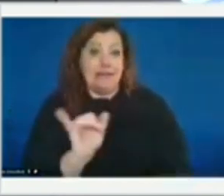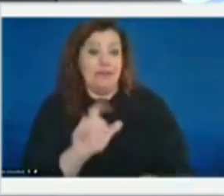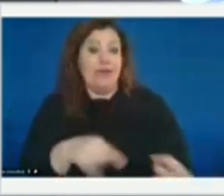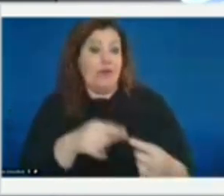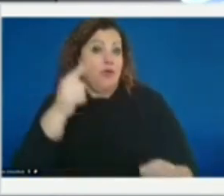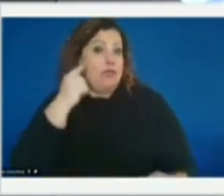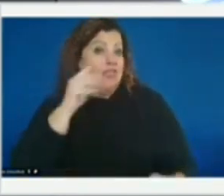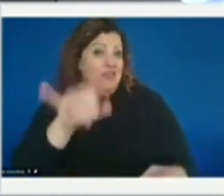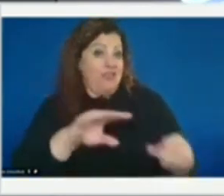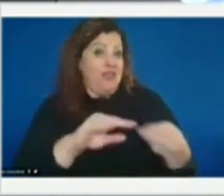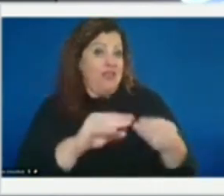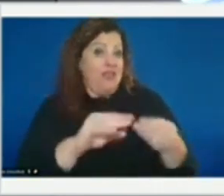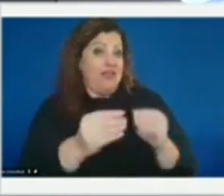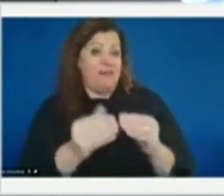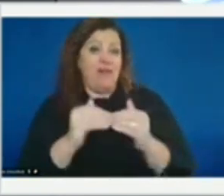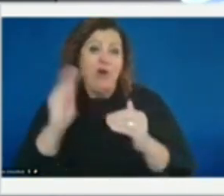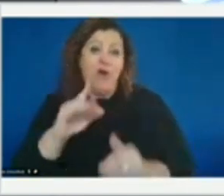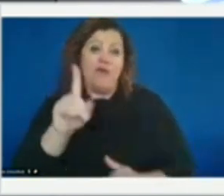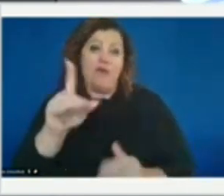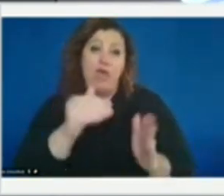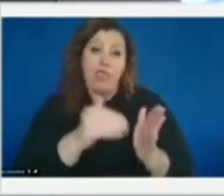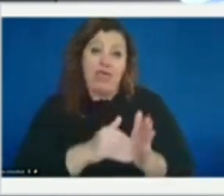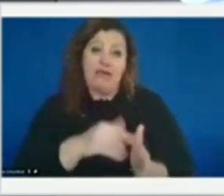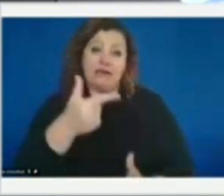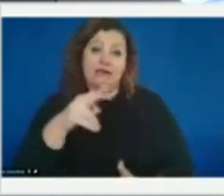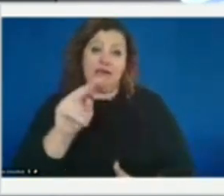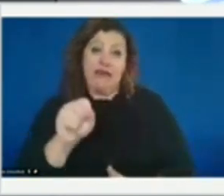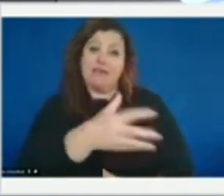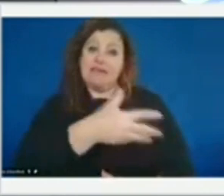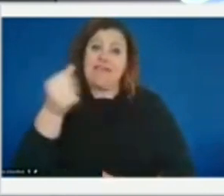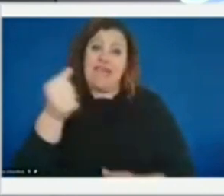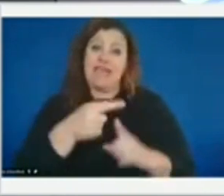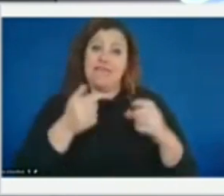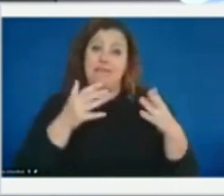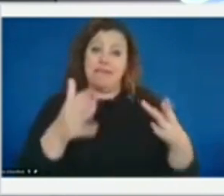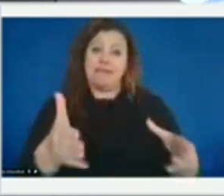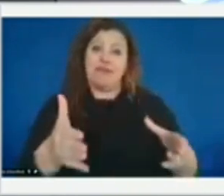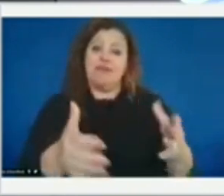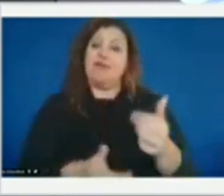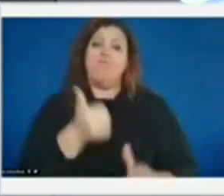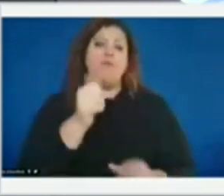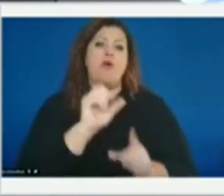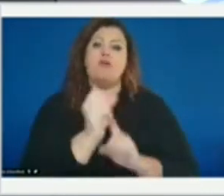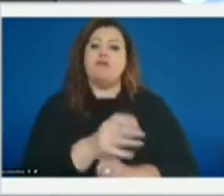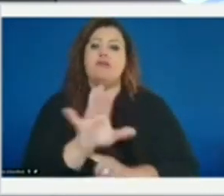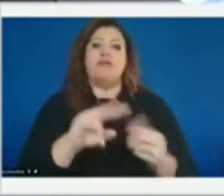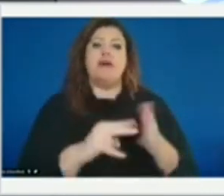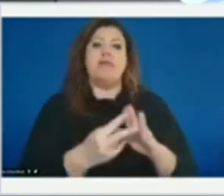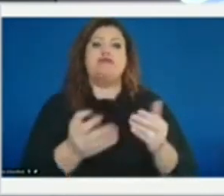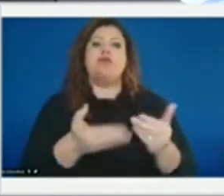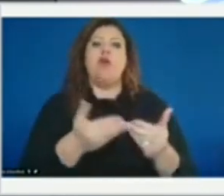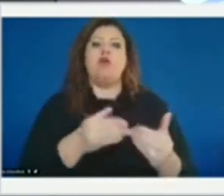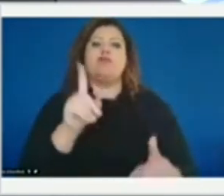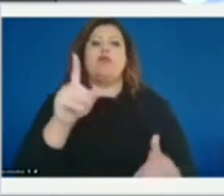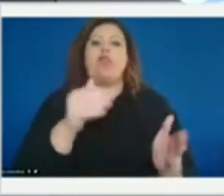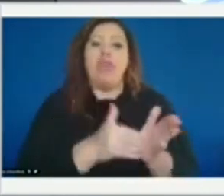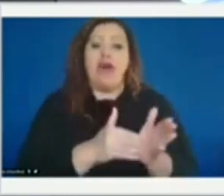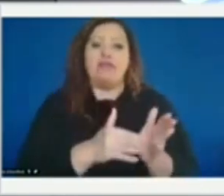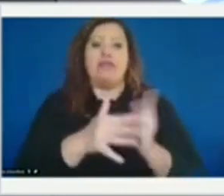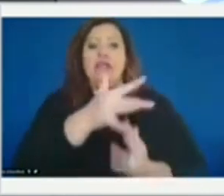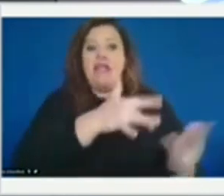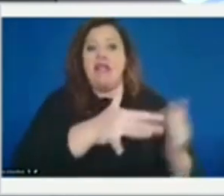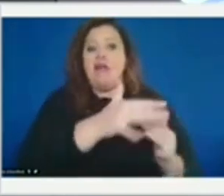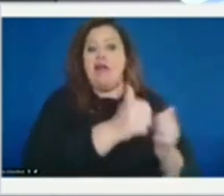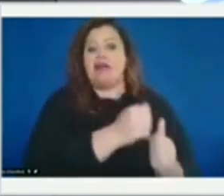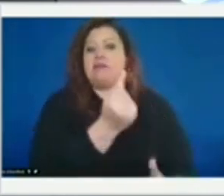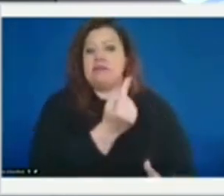numbers, over 1,000 guns taken off the street, in most cases that means there's almost 1,000 interactions with somebody by a